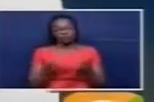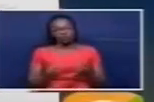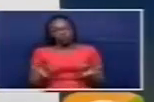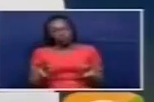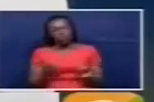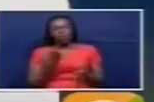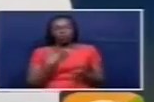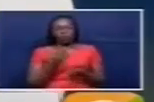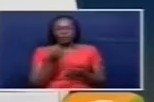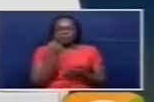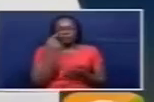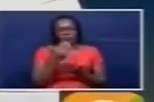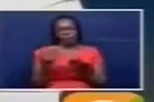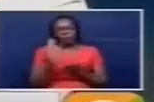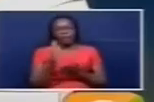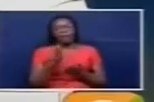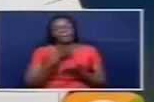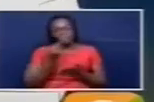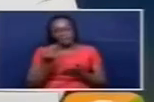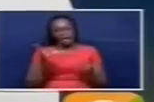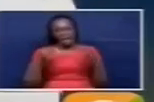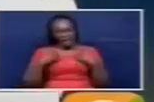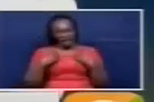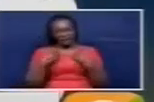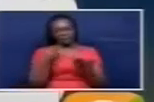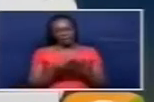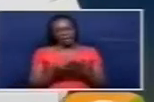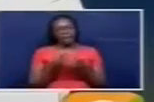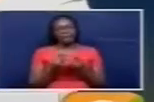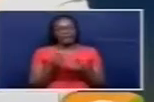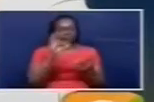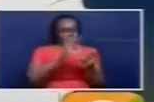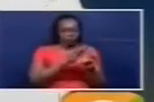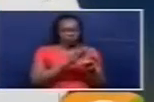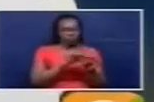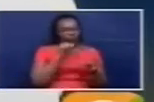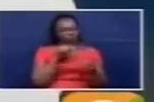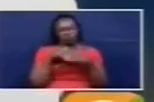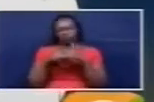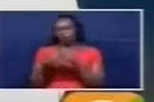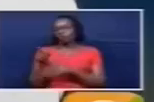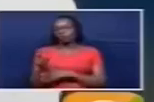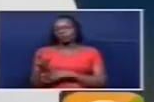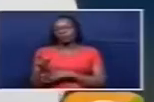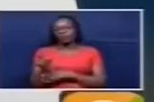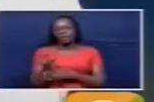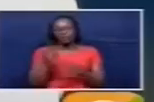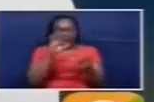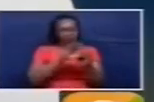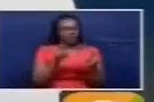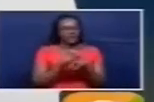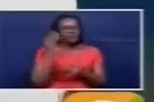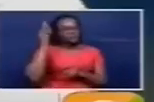child, take the money. But when it comes to voting, vote right. Do not sell your vote, because you're selling our future, our kids'